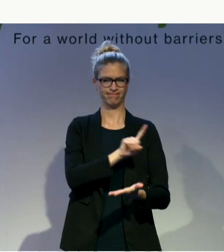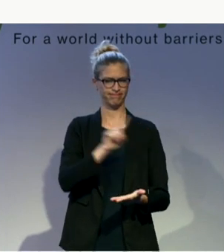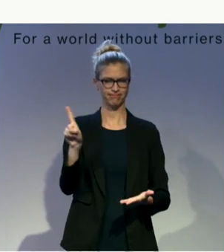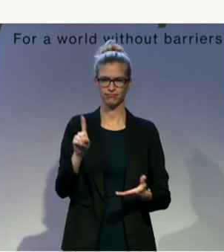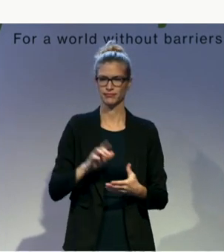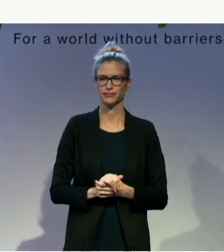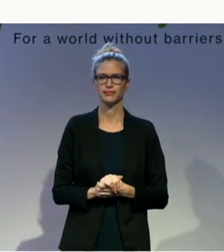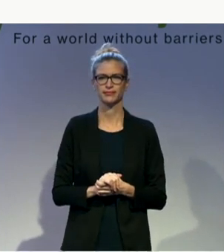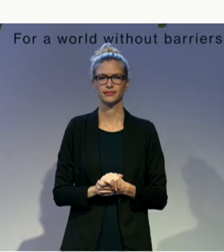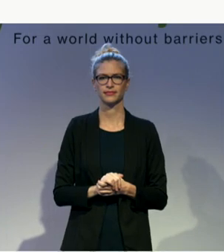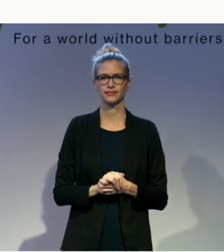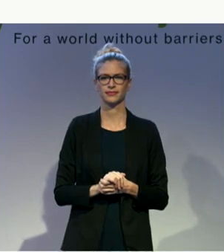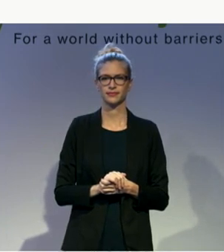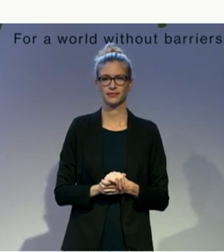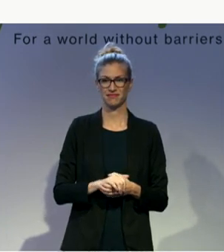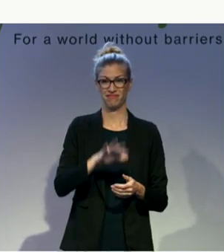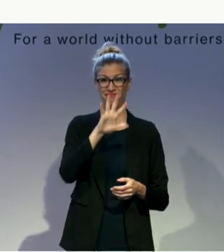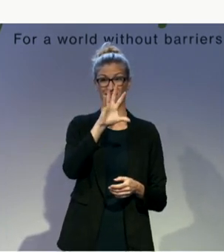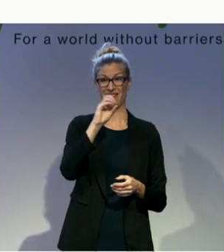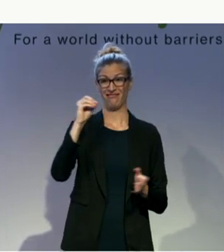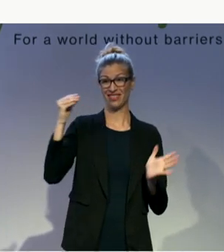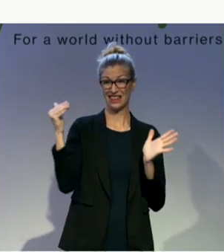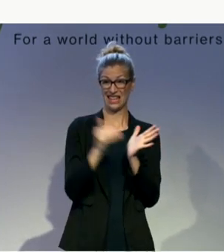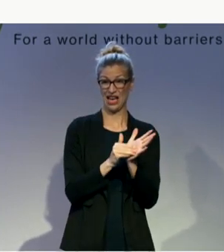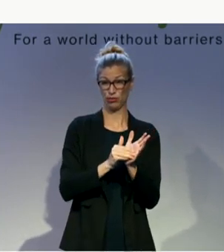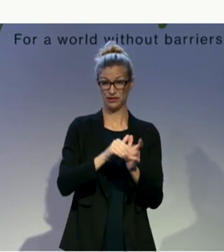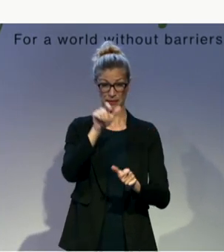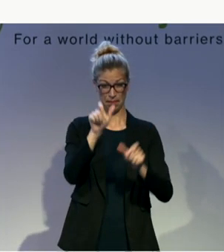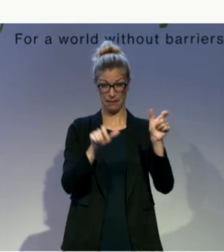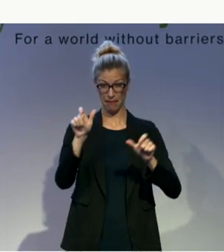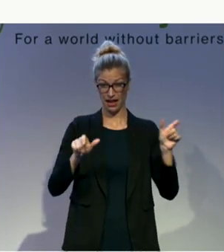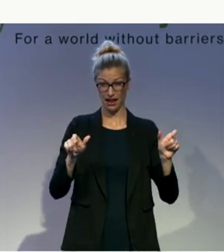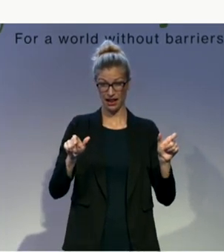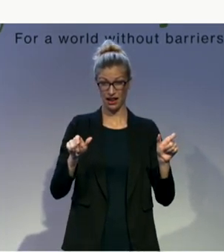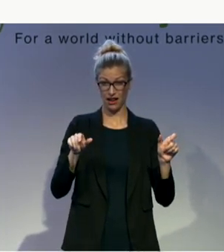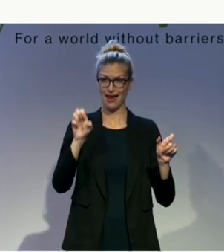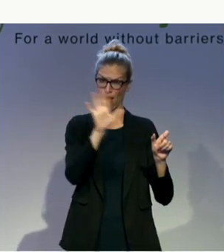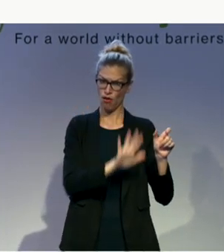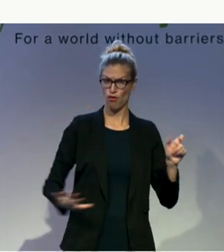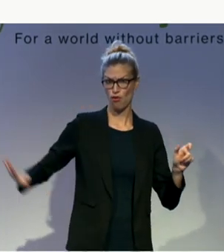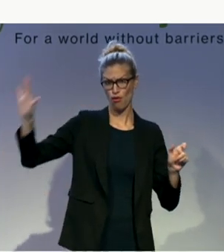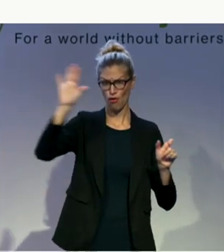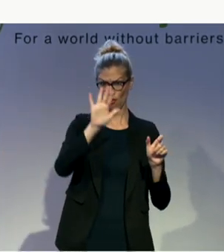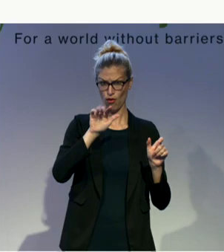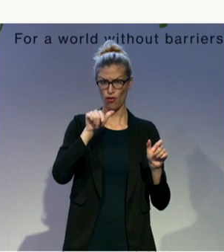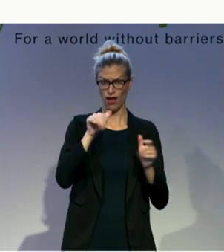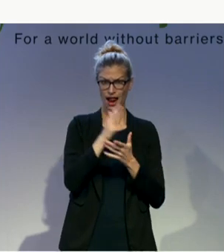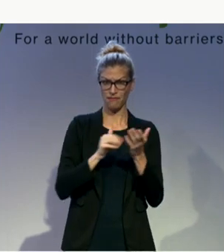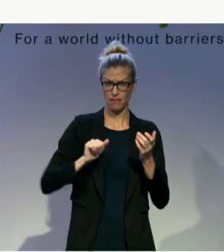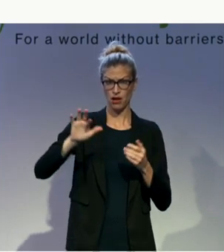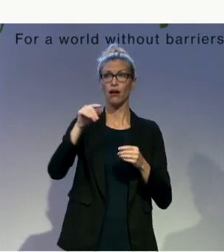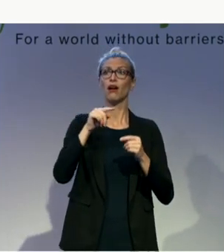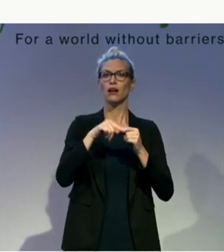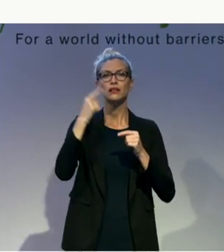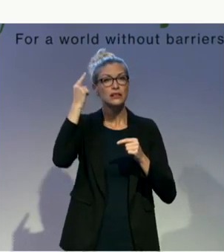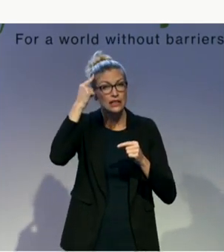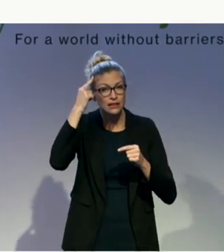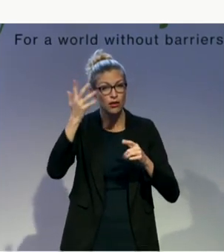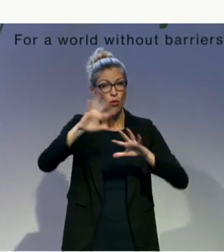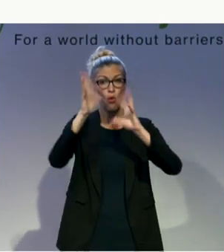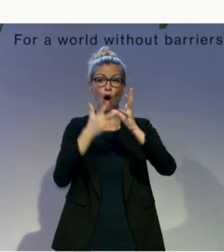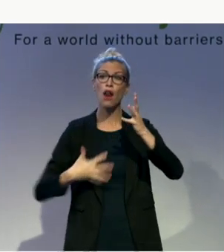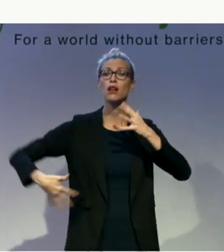And I am sure there are hundreds more, thousands more all around the world. And this is unacceptable, and